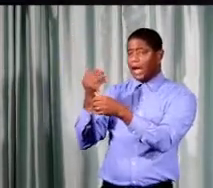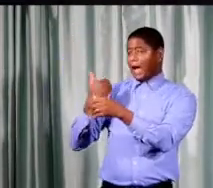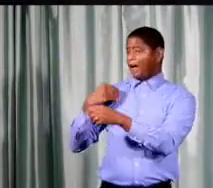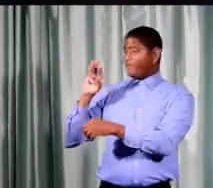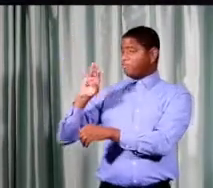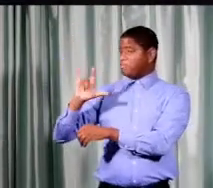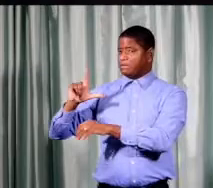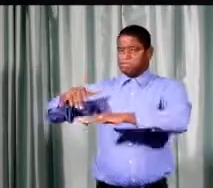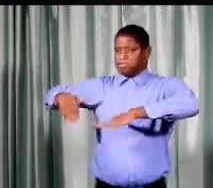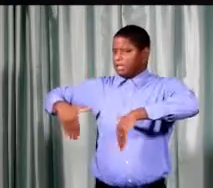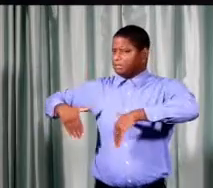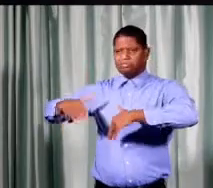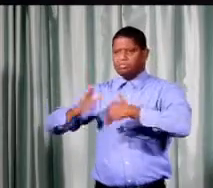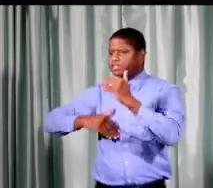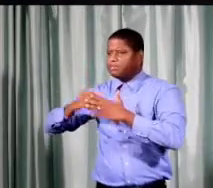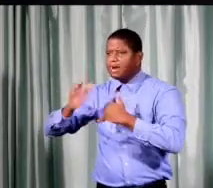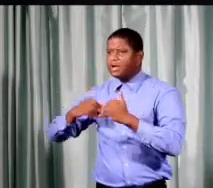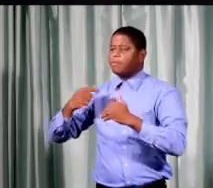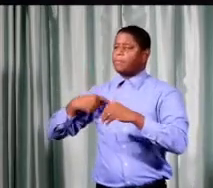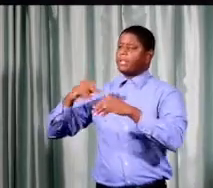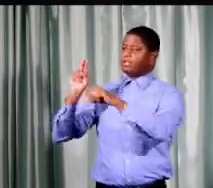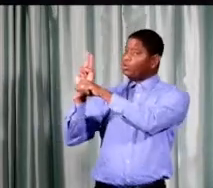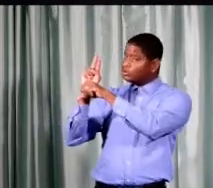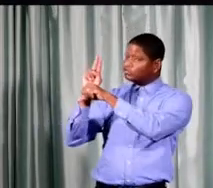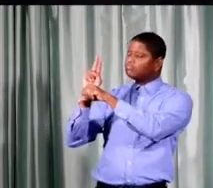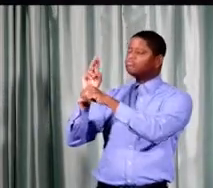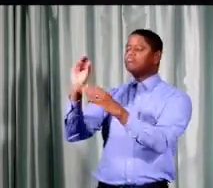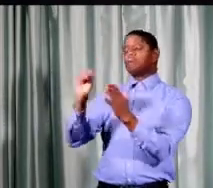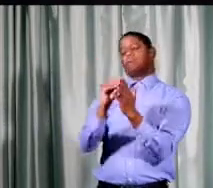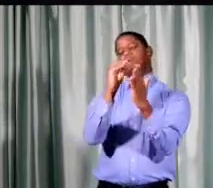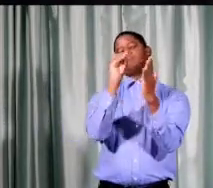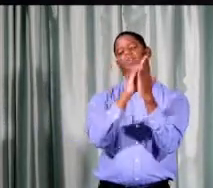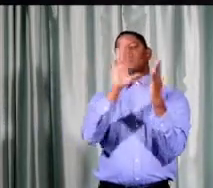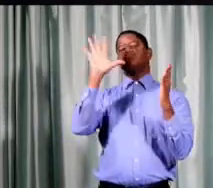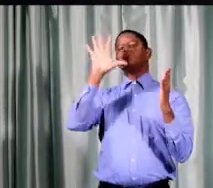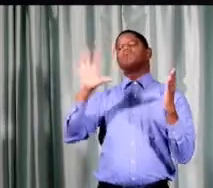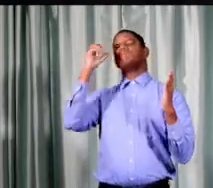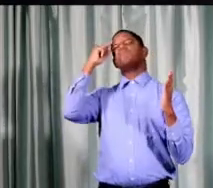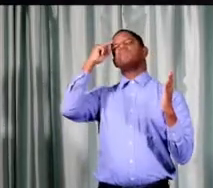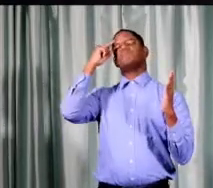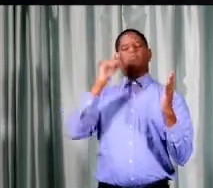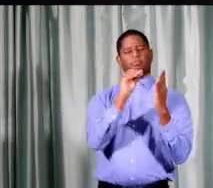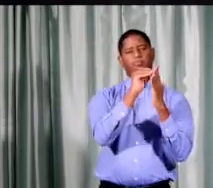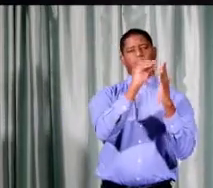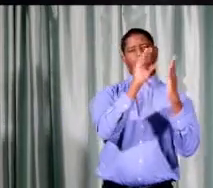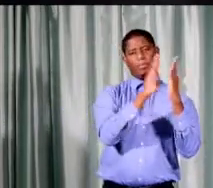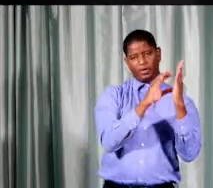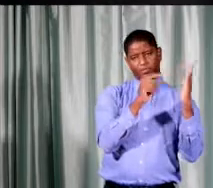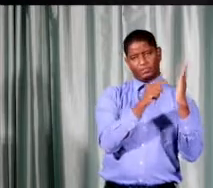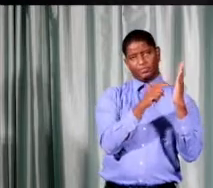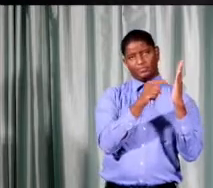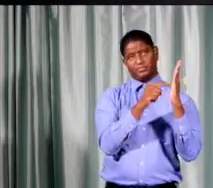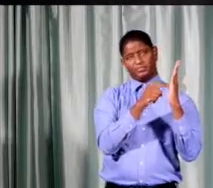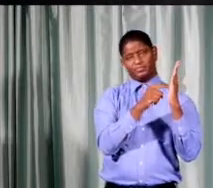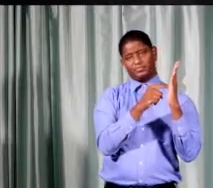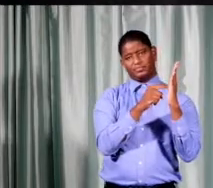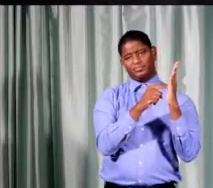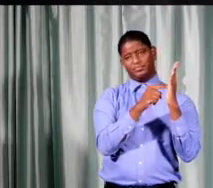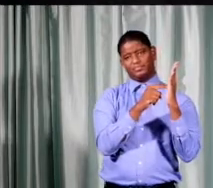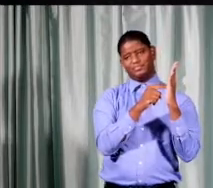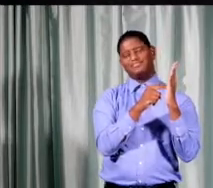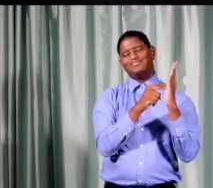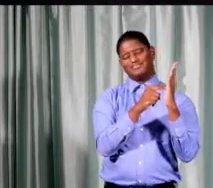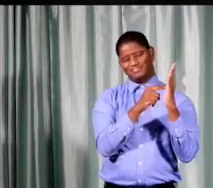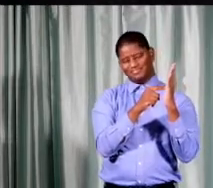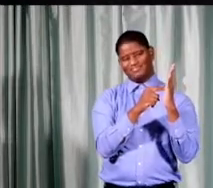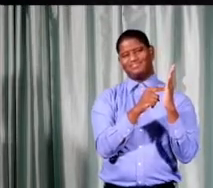incurred, not when you pay them. So you put in an estimate. So I'm glad you said that. This world, these